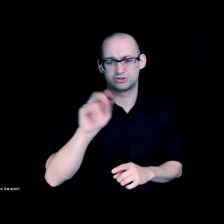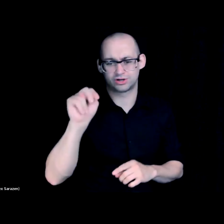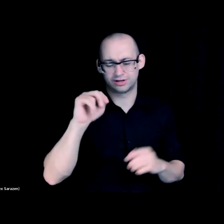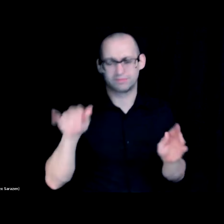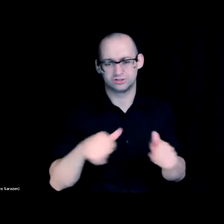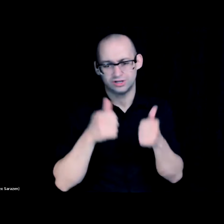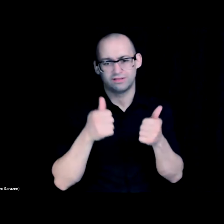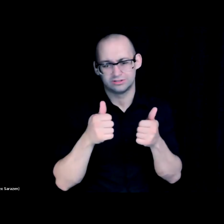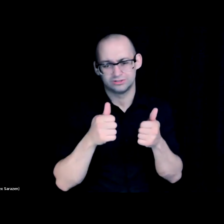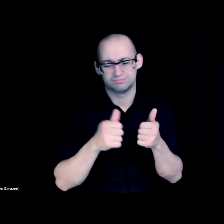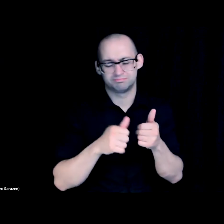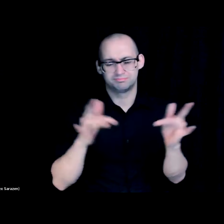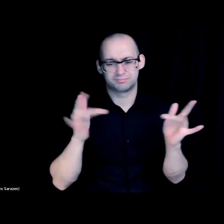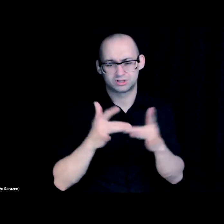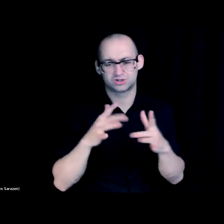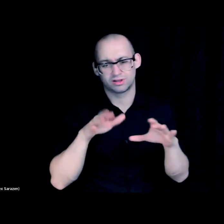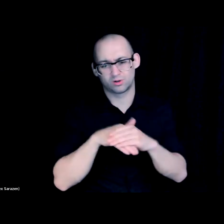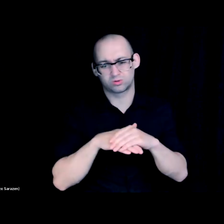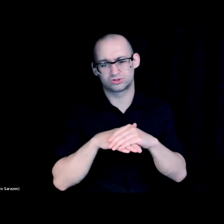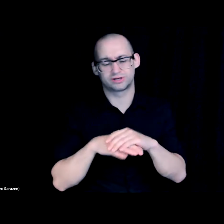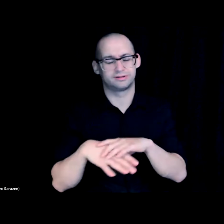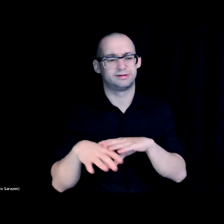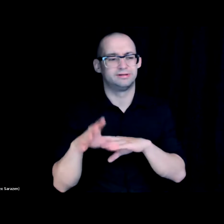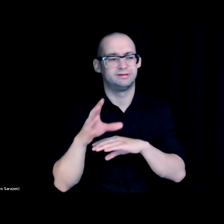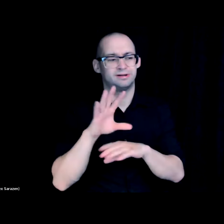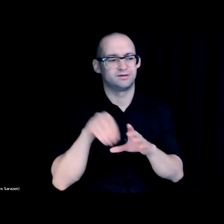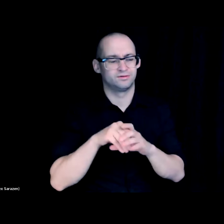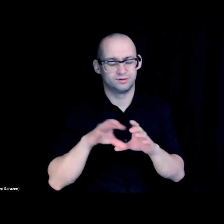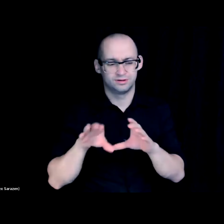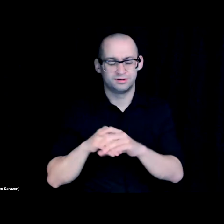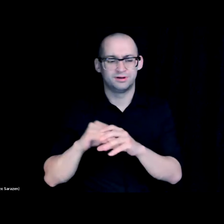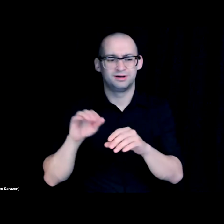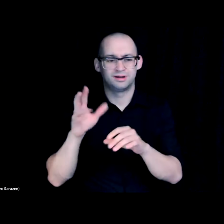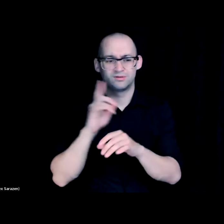digital inclusion, and how it's really